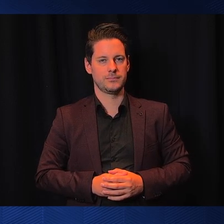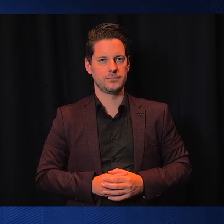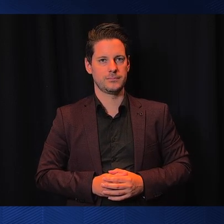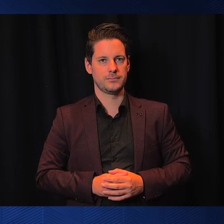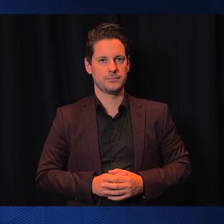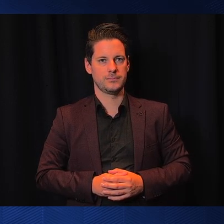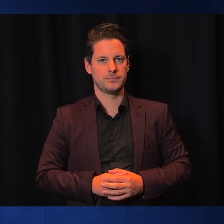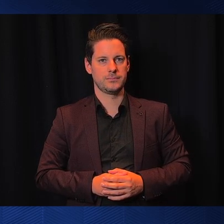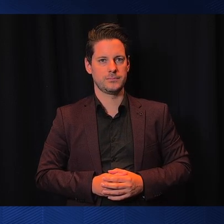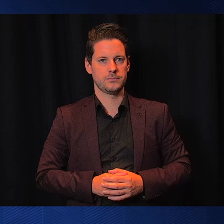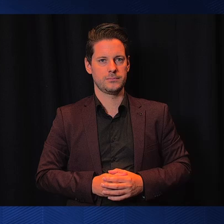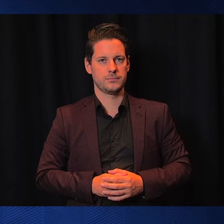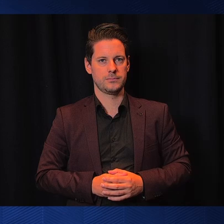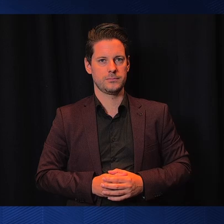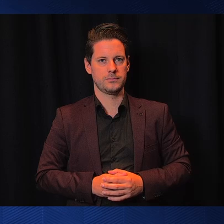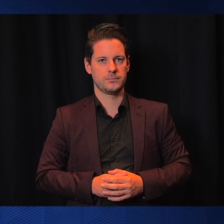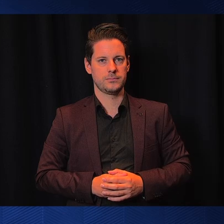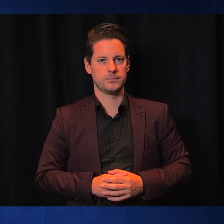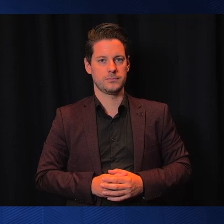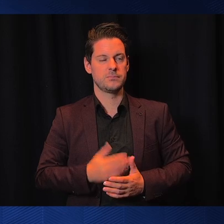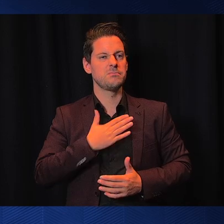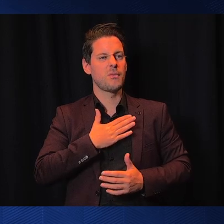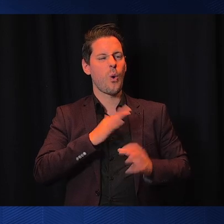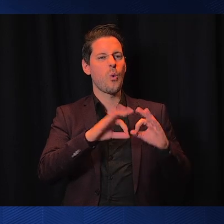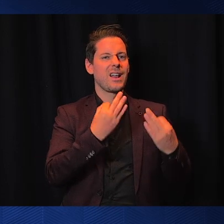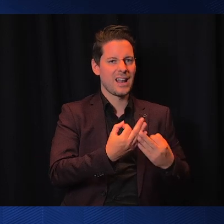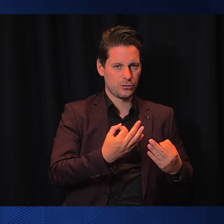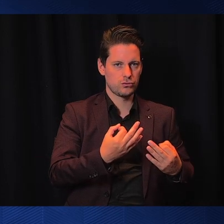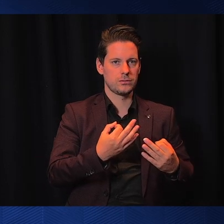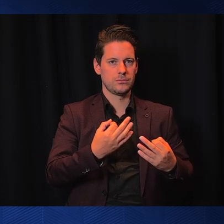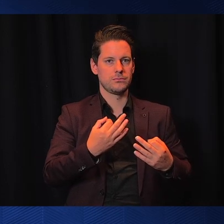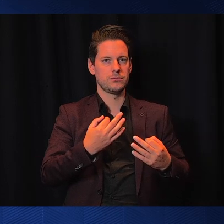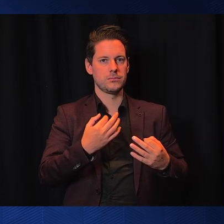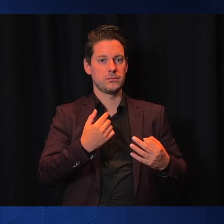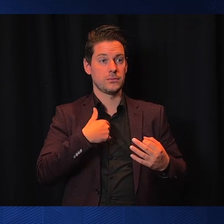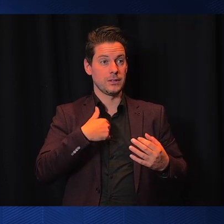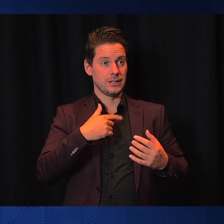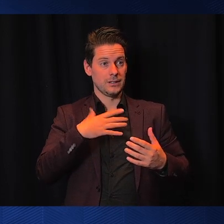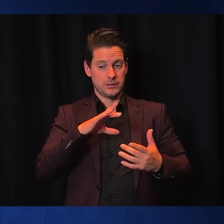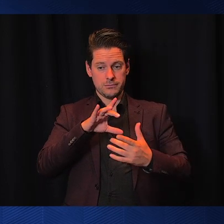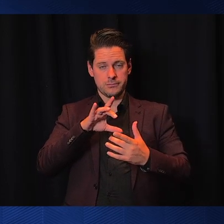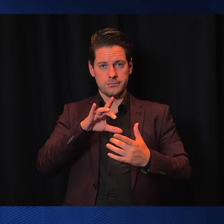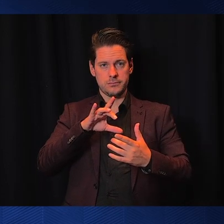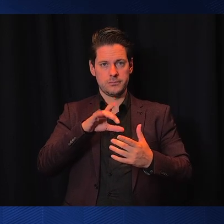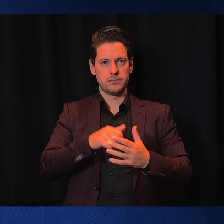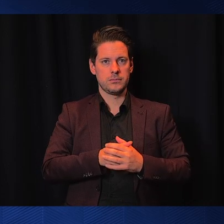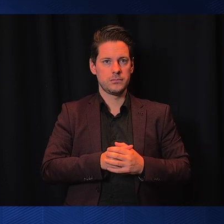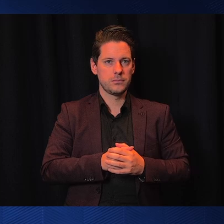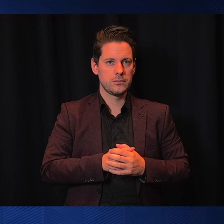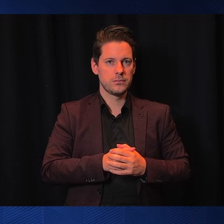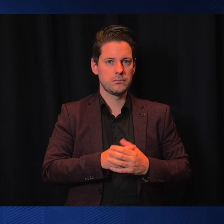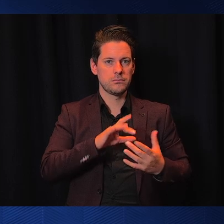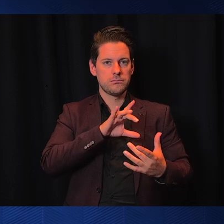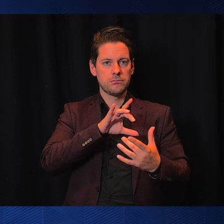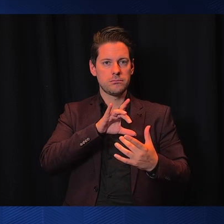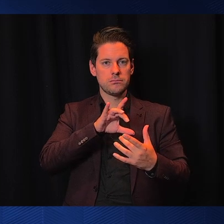ourselves, Pujiono Center, my organization, got connected with a colleague from international and regional